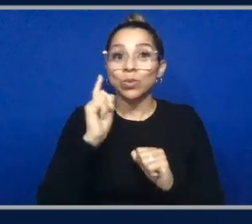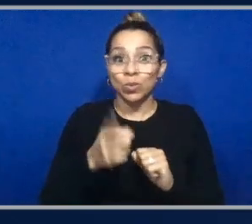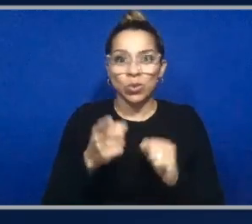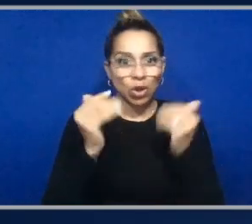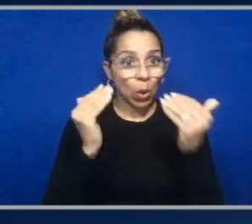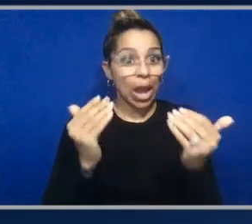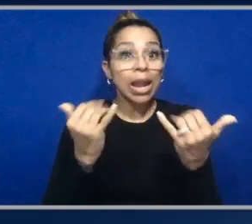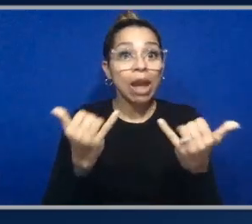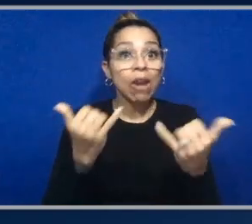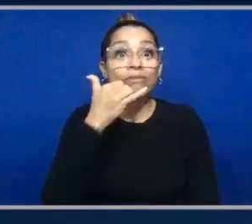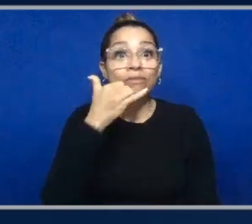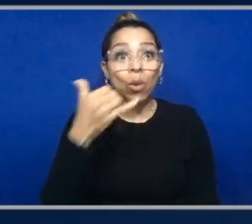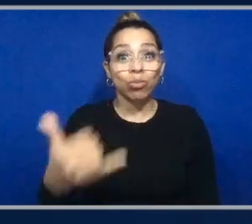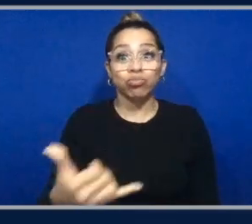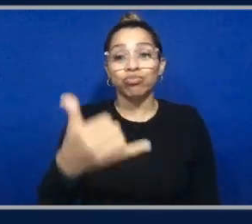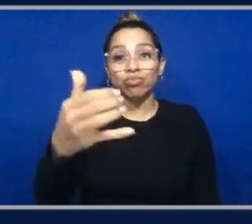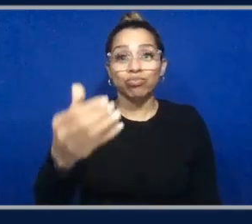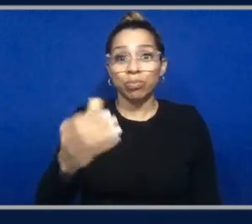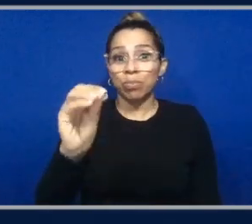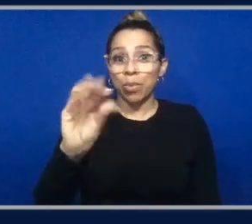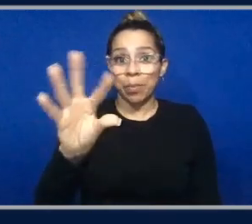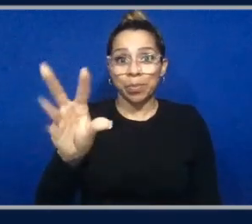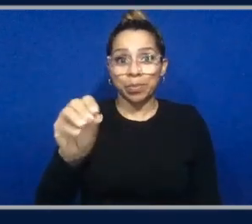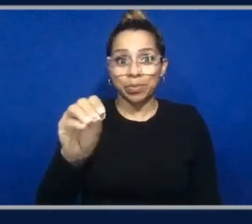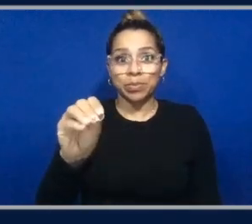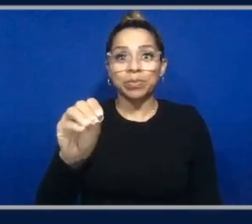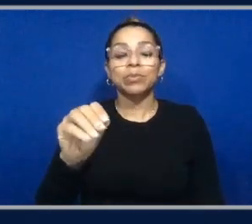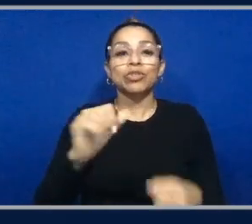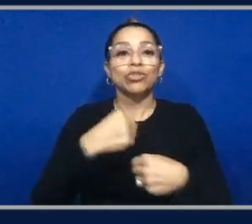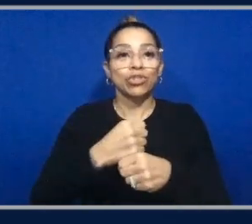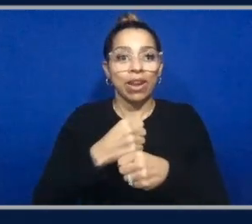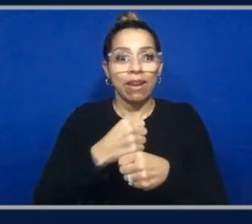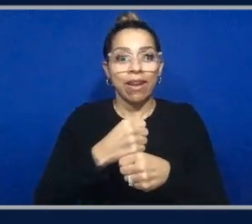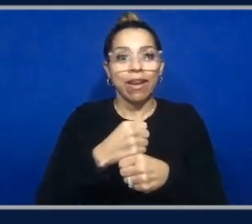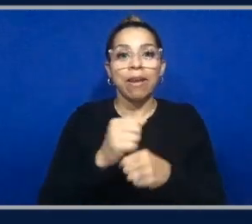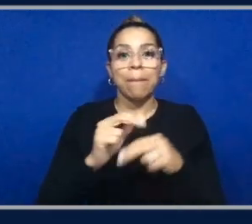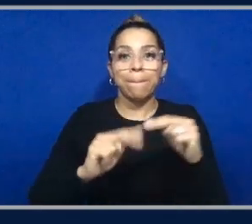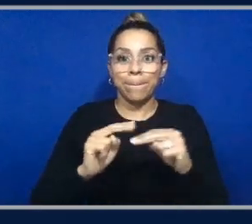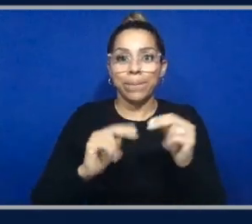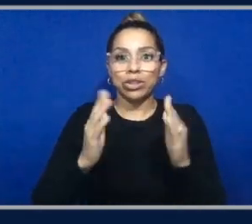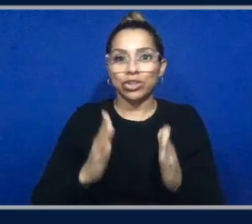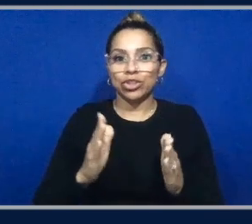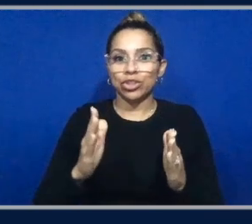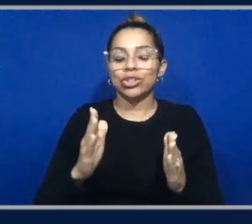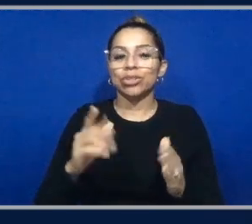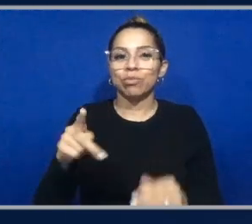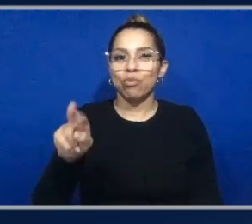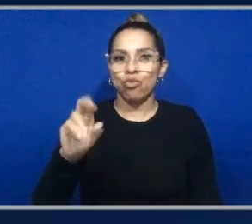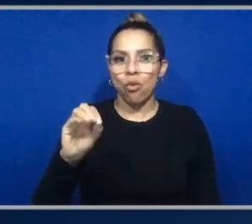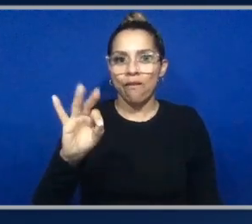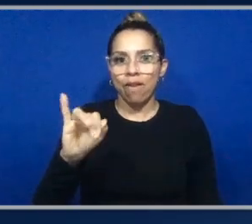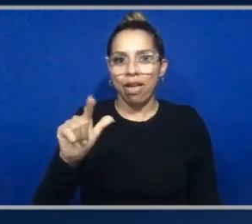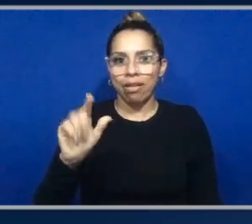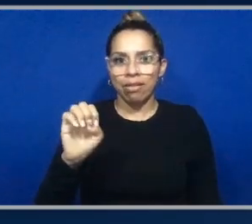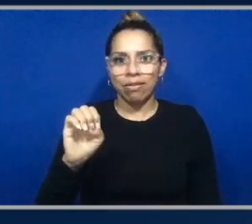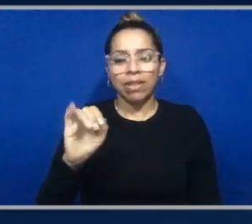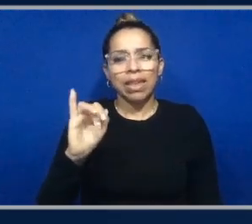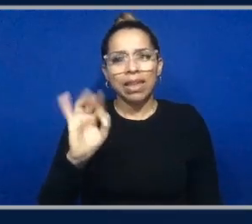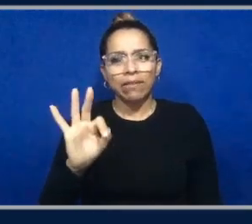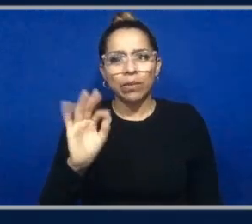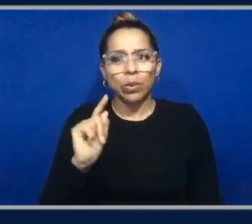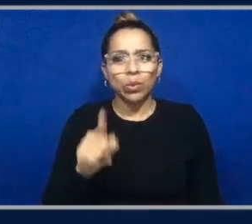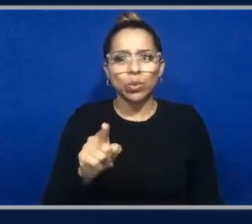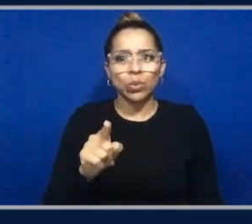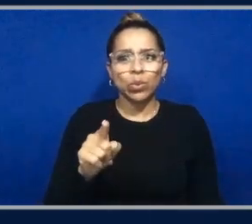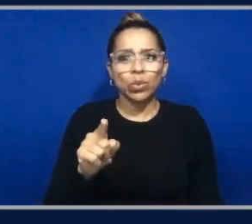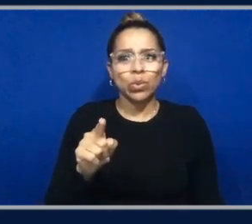it. You're going to create a builder profile. Yes, a builder profile. It gives you a lot of stuff. If you're at reInvent, you actually can get a